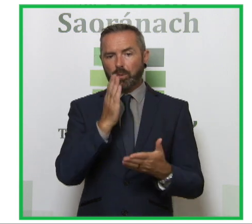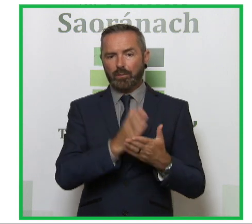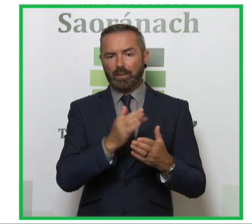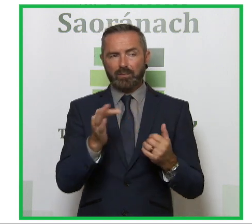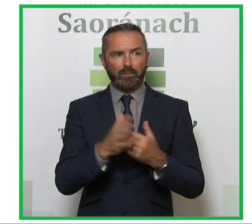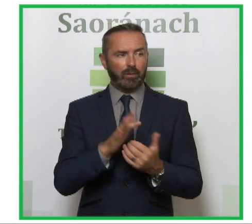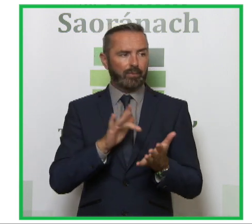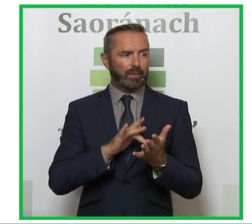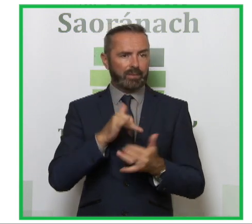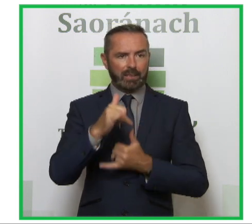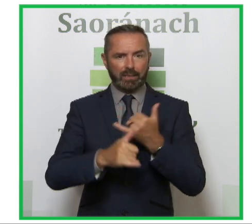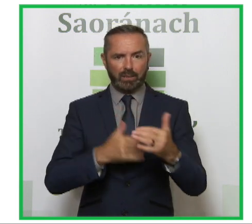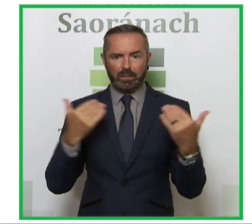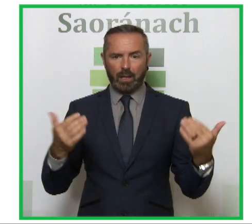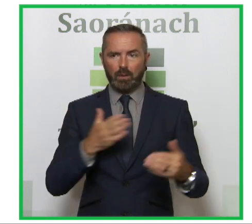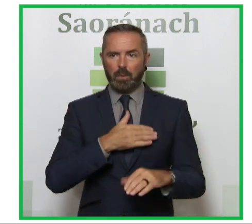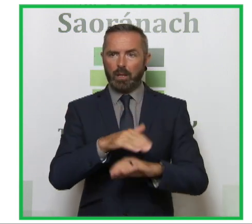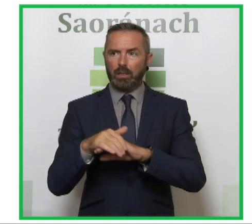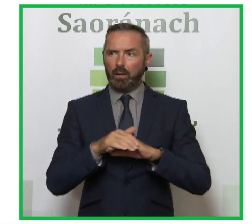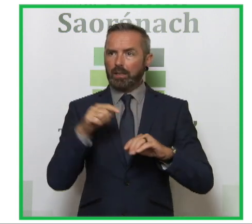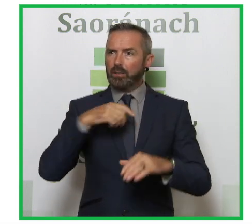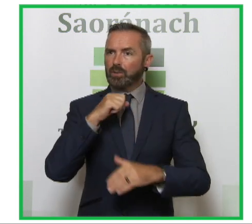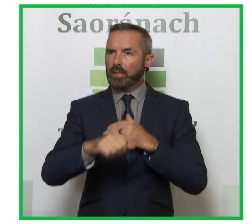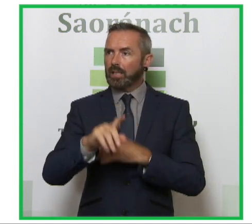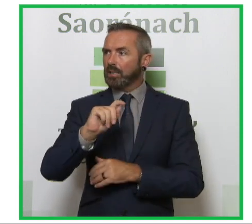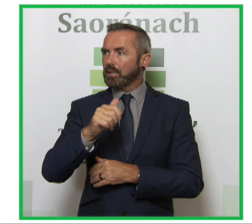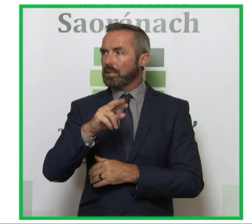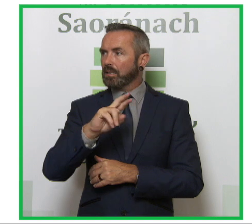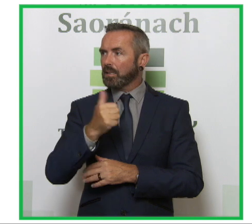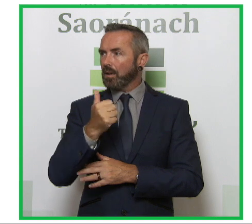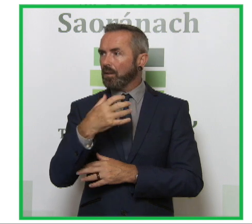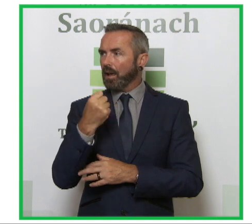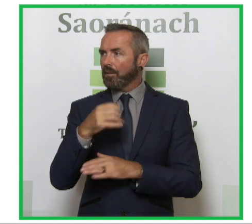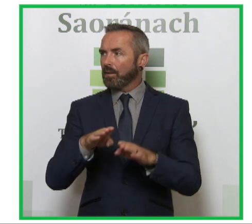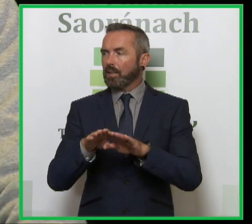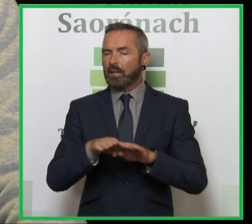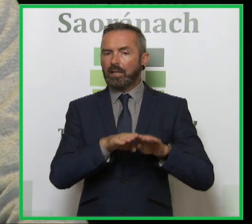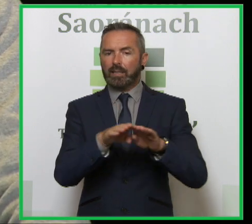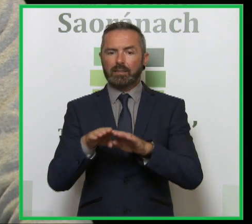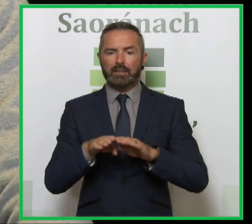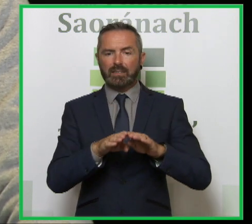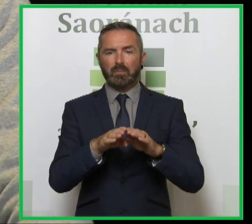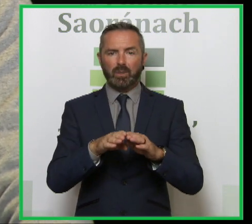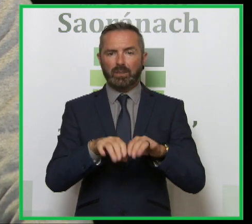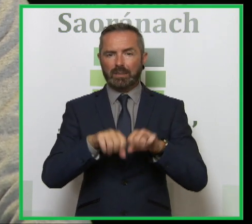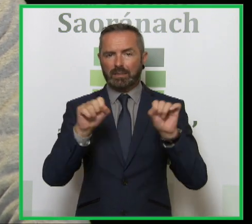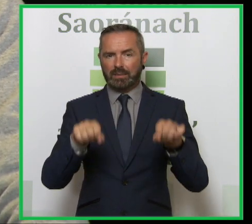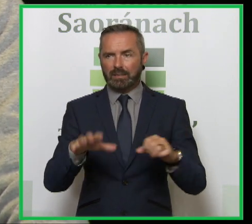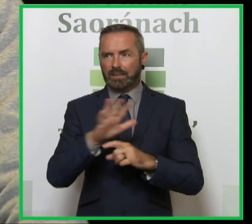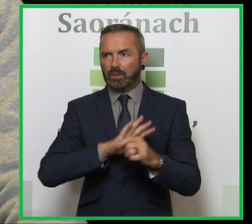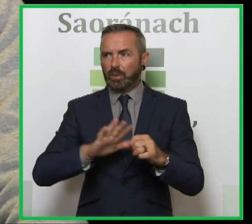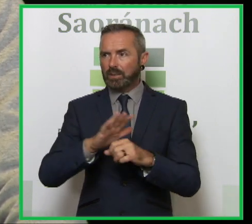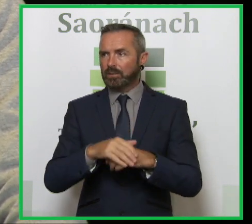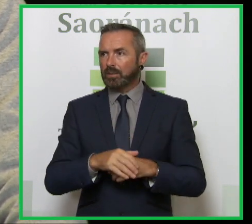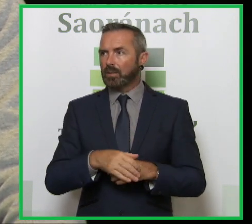about 15 years. My colleague who's here today, Tara, has a similar kind of track record in it.